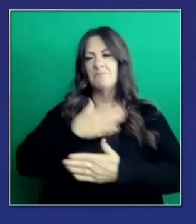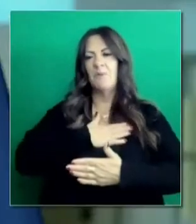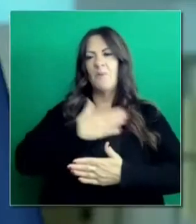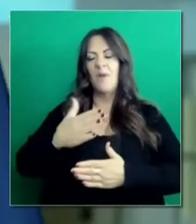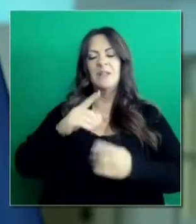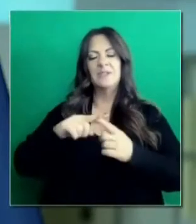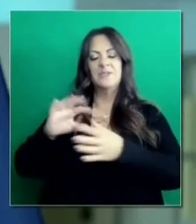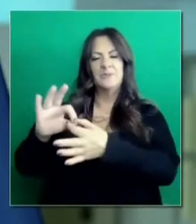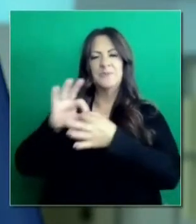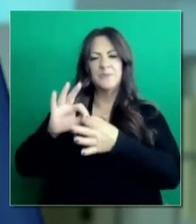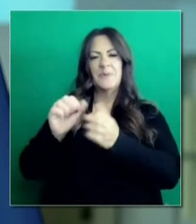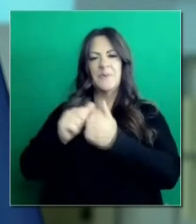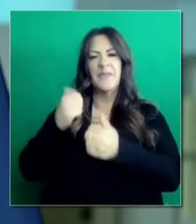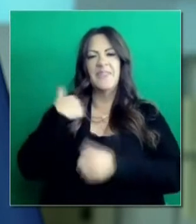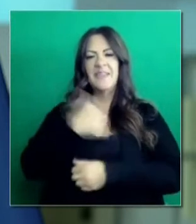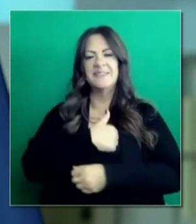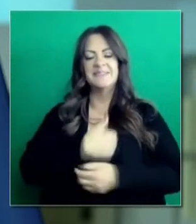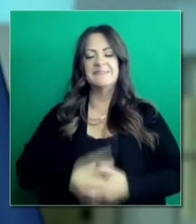pilot.